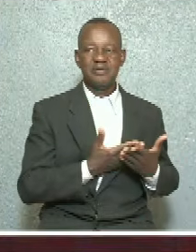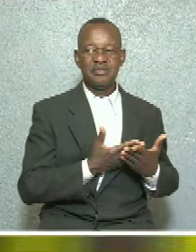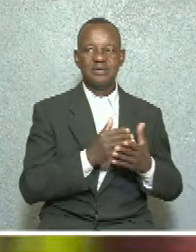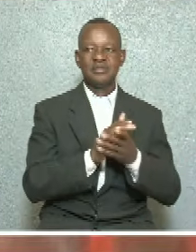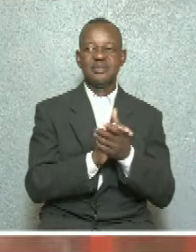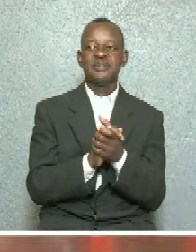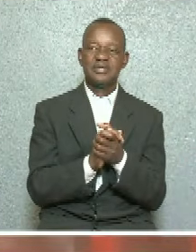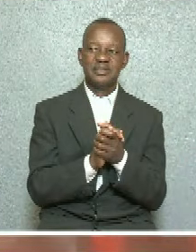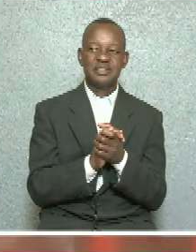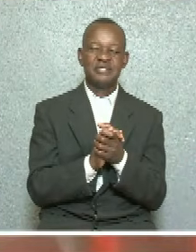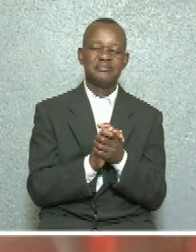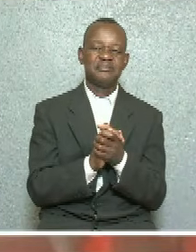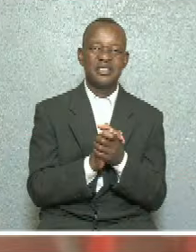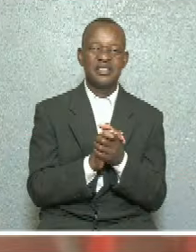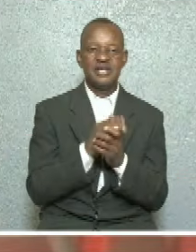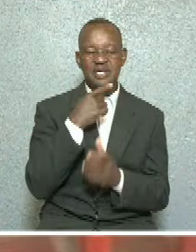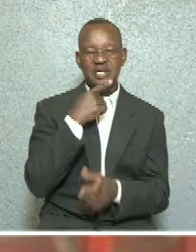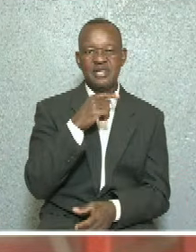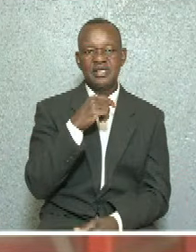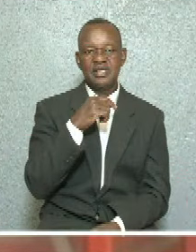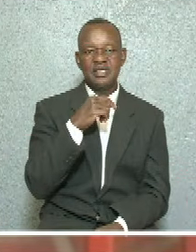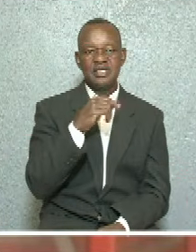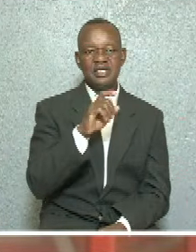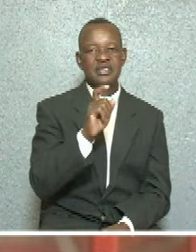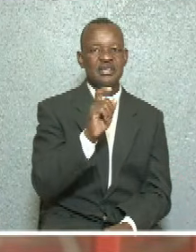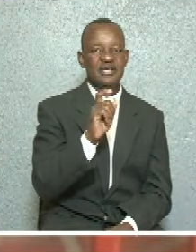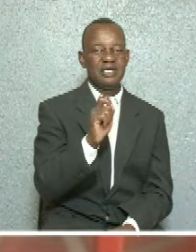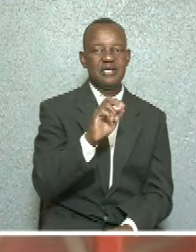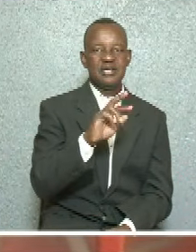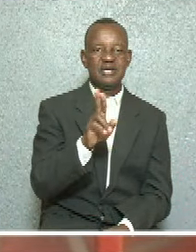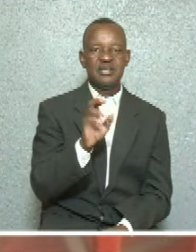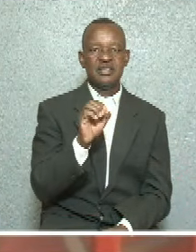math tutors, soccer trainer,